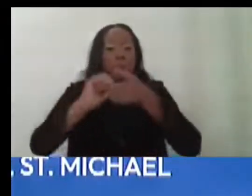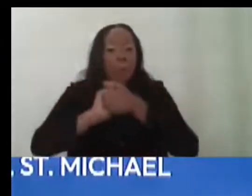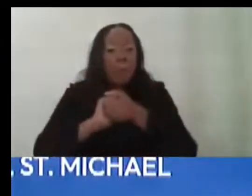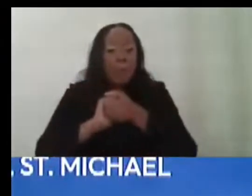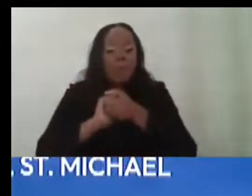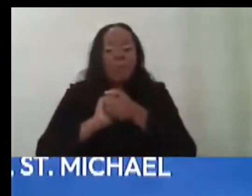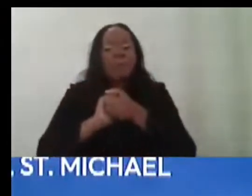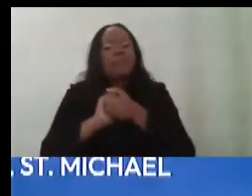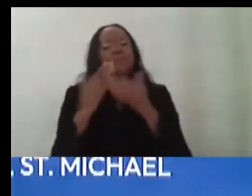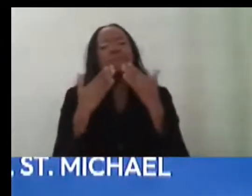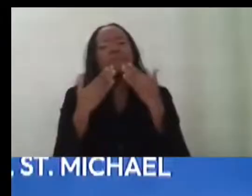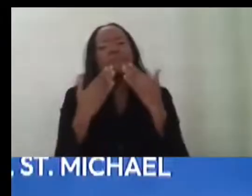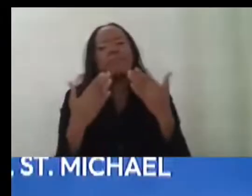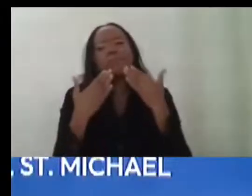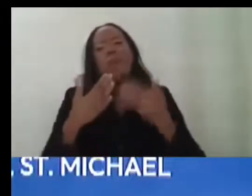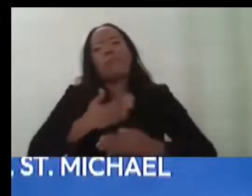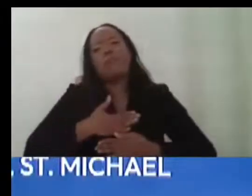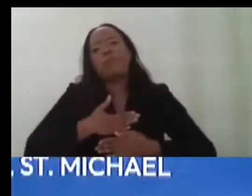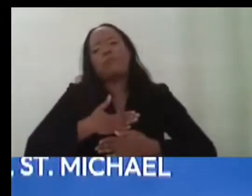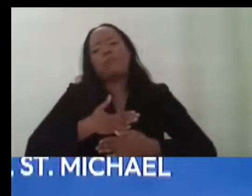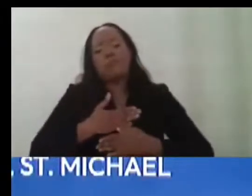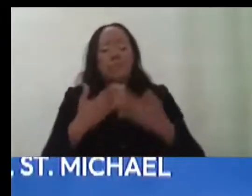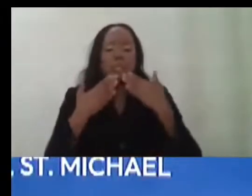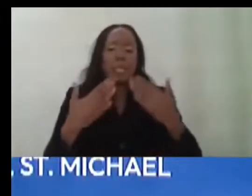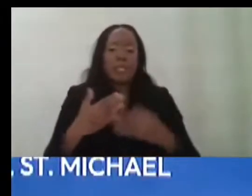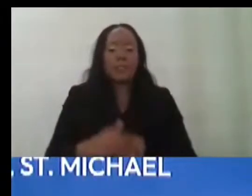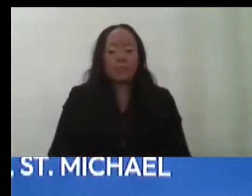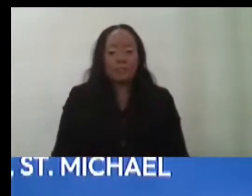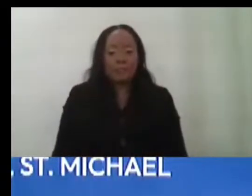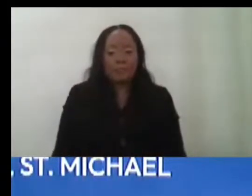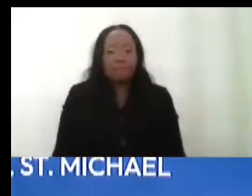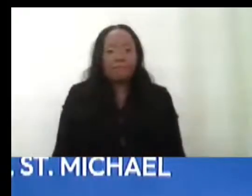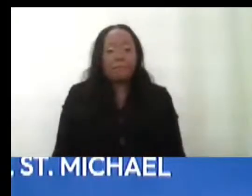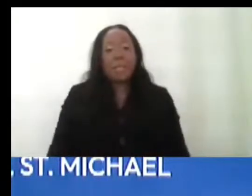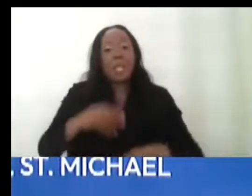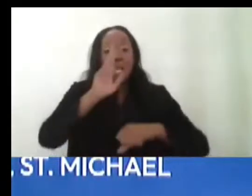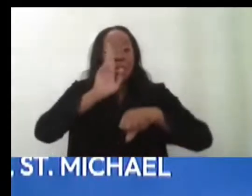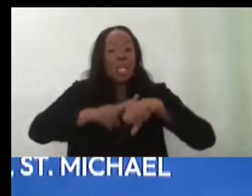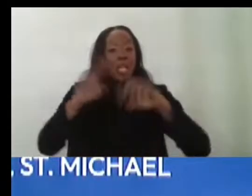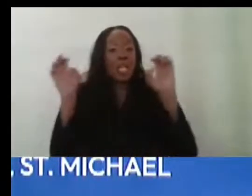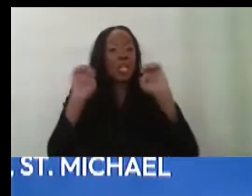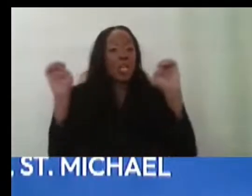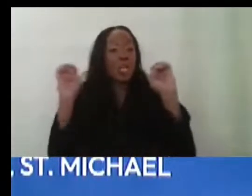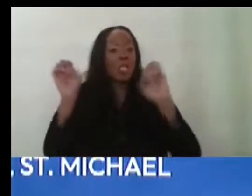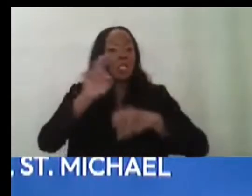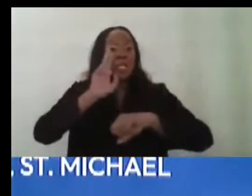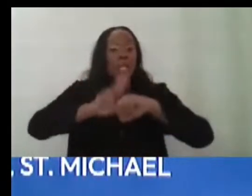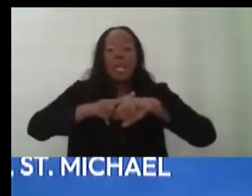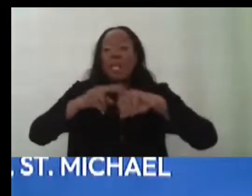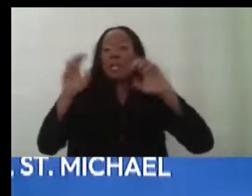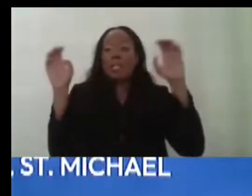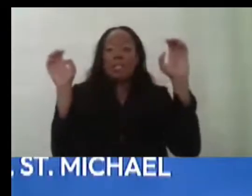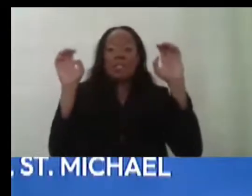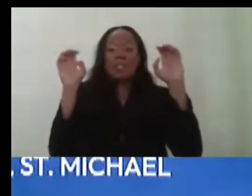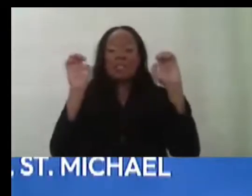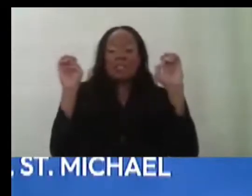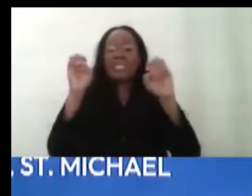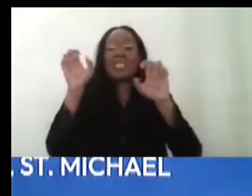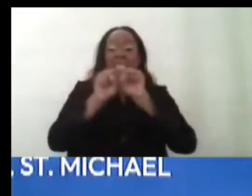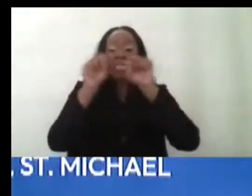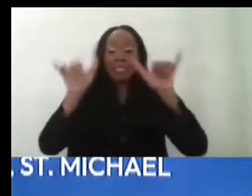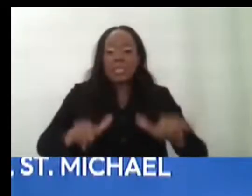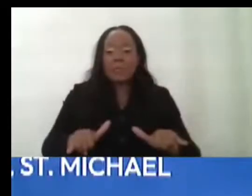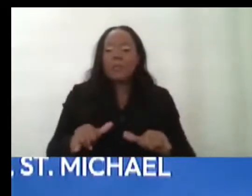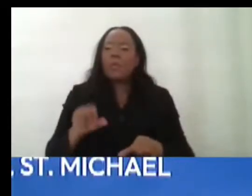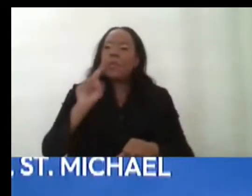appreciated. The National Emergency Management System has proven to be effective,